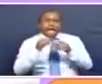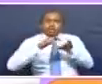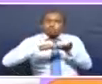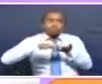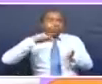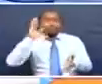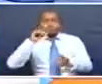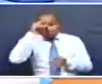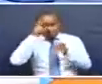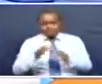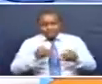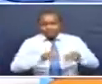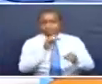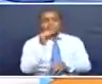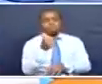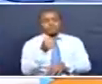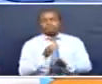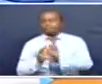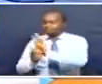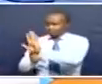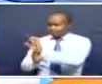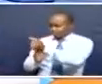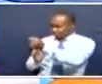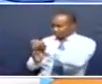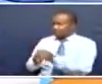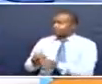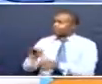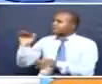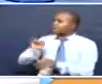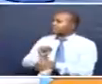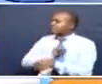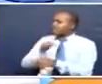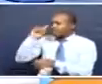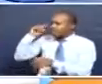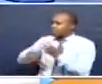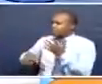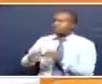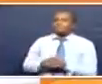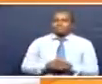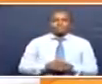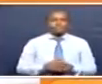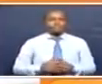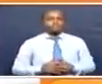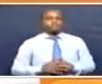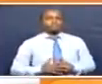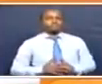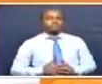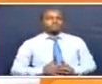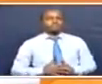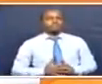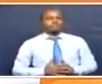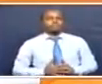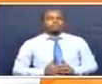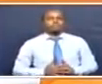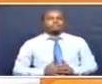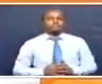them. Okay, I'll come back to you. Let me get Senator Kajwang's view on this first. Thank you, Hussein. I'd first like to congratulate